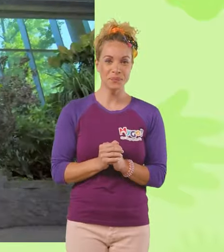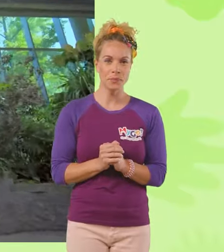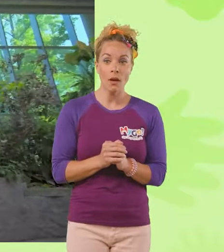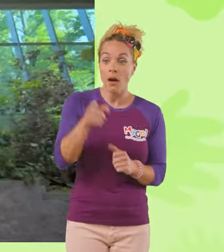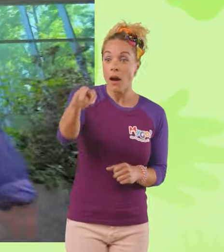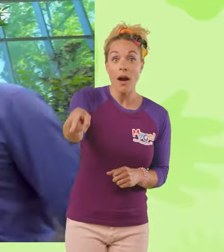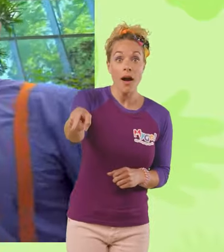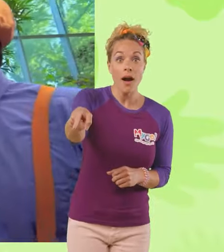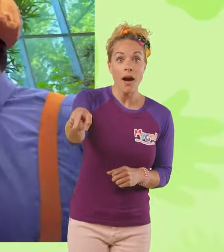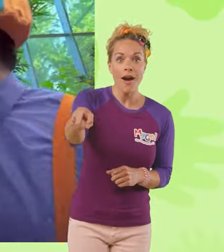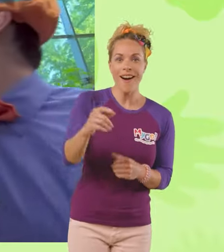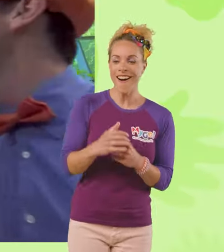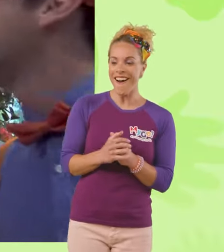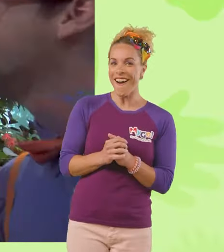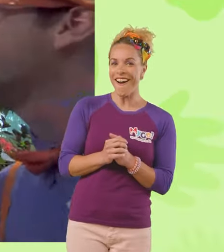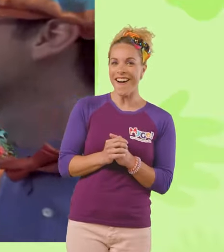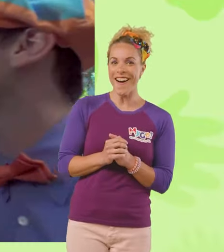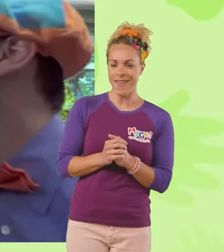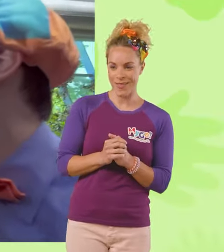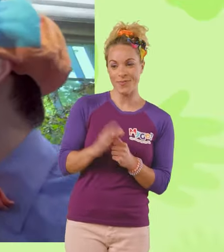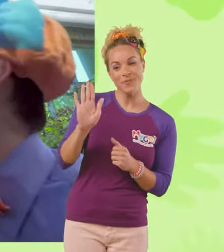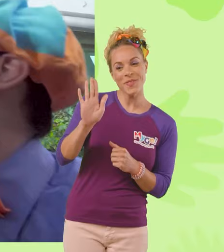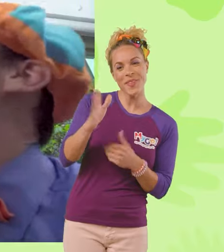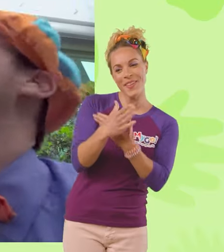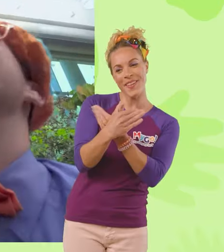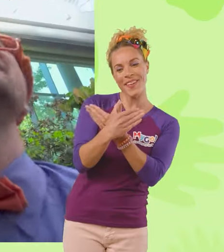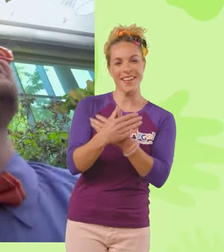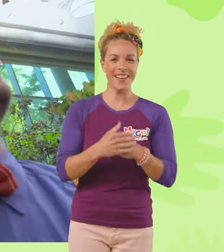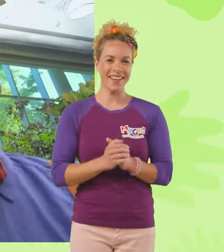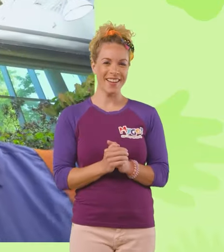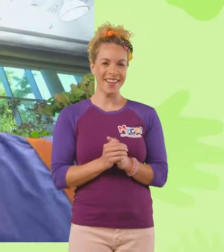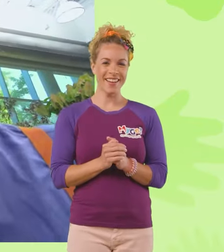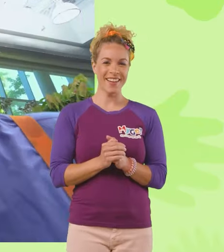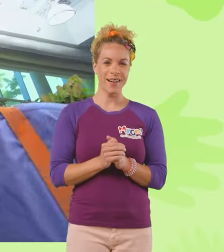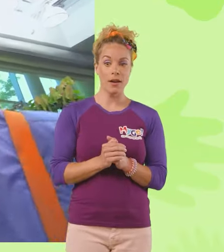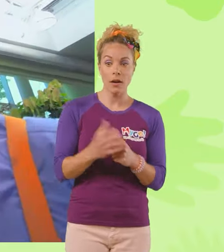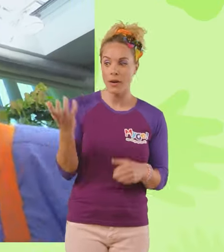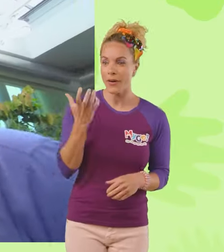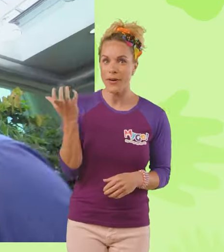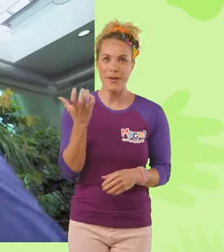There's one right there. Hey, butterfly! Whoa!